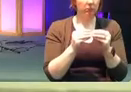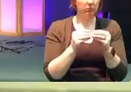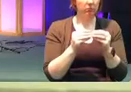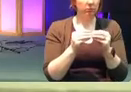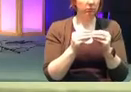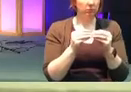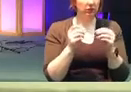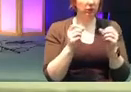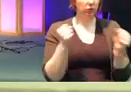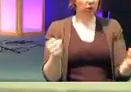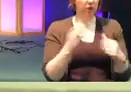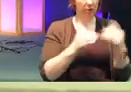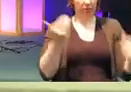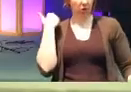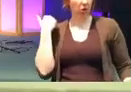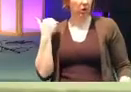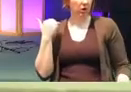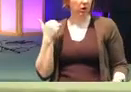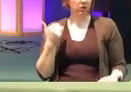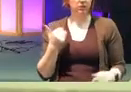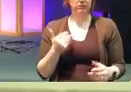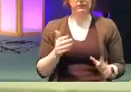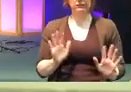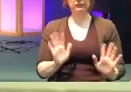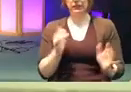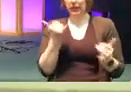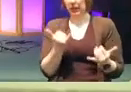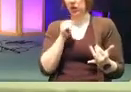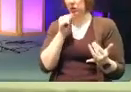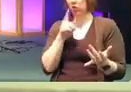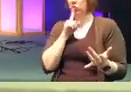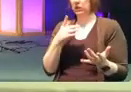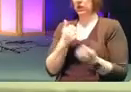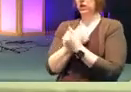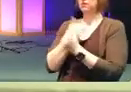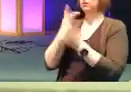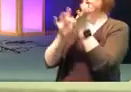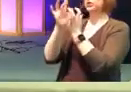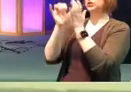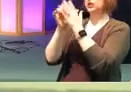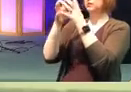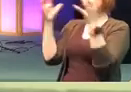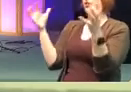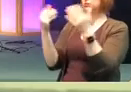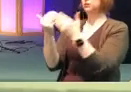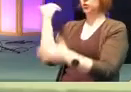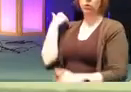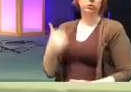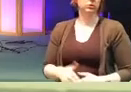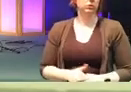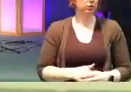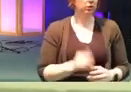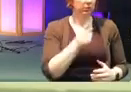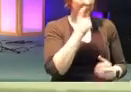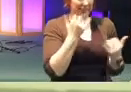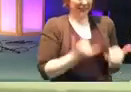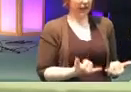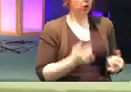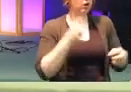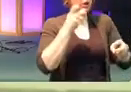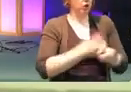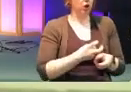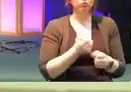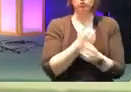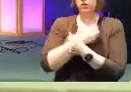past. I'm not quite as in love with Jesus as I was, and Matthew tells us. That's going to